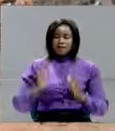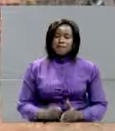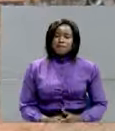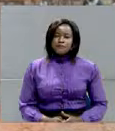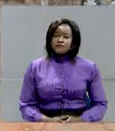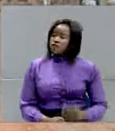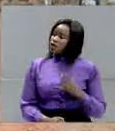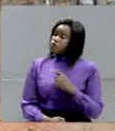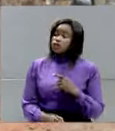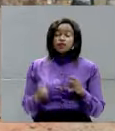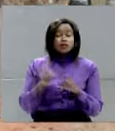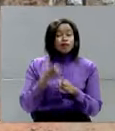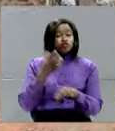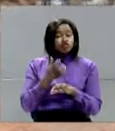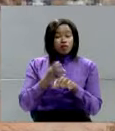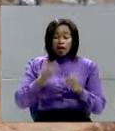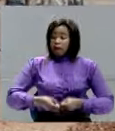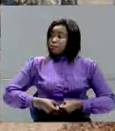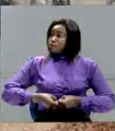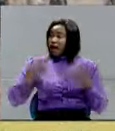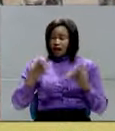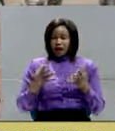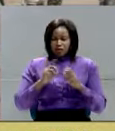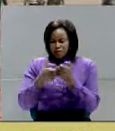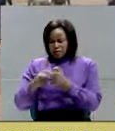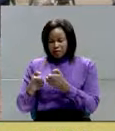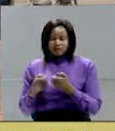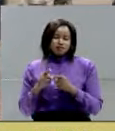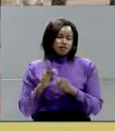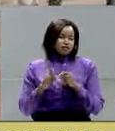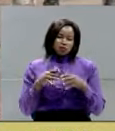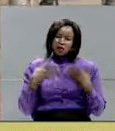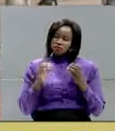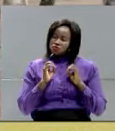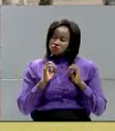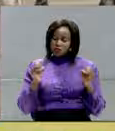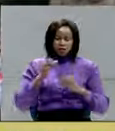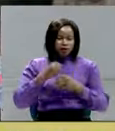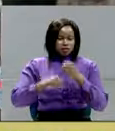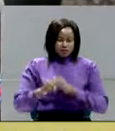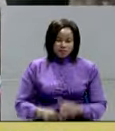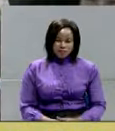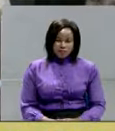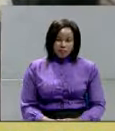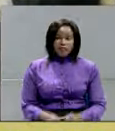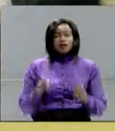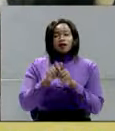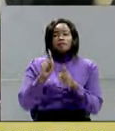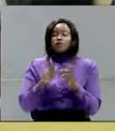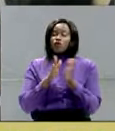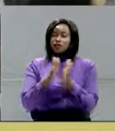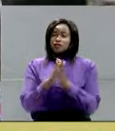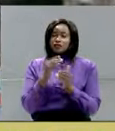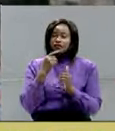This involves stone blasts at quarries. However, residents are not happy with the activity they describe as